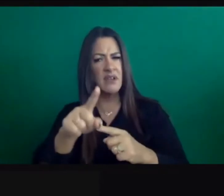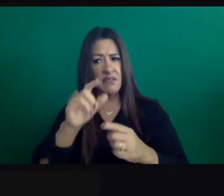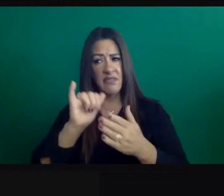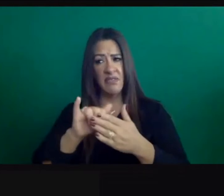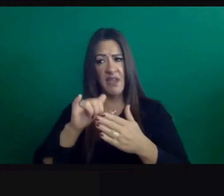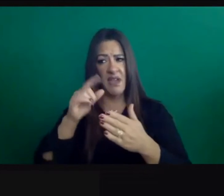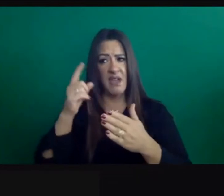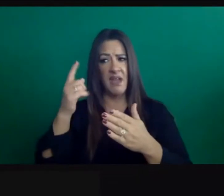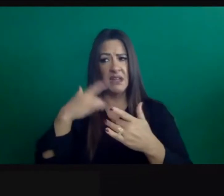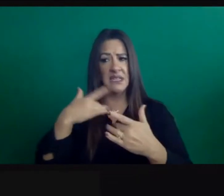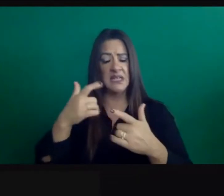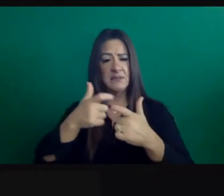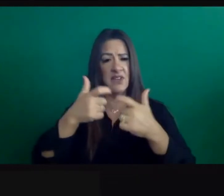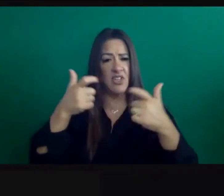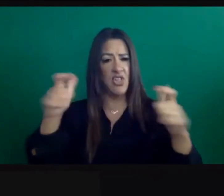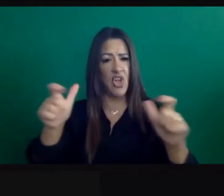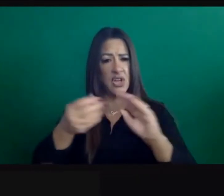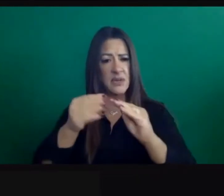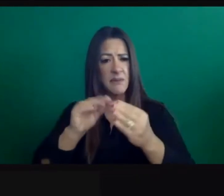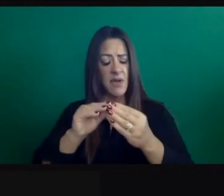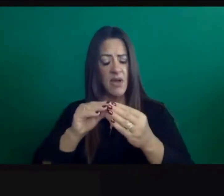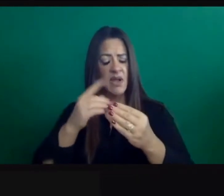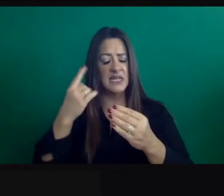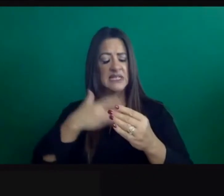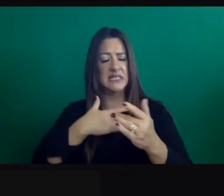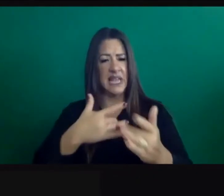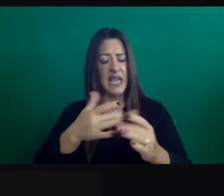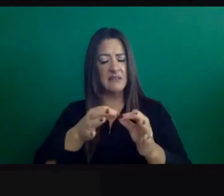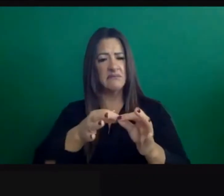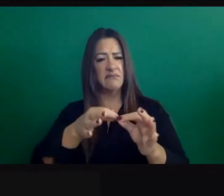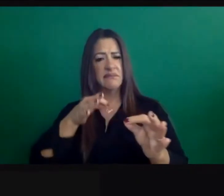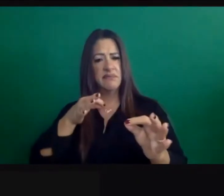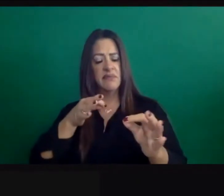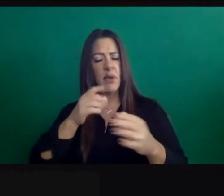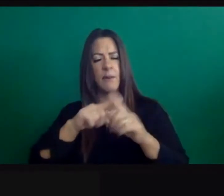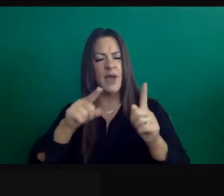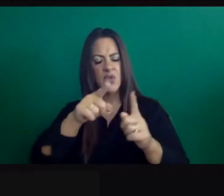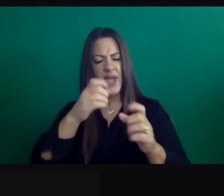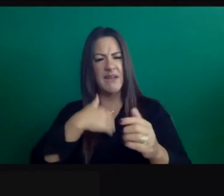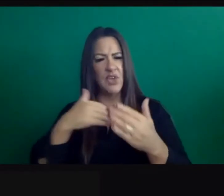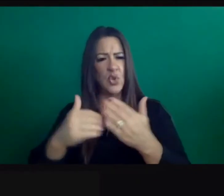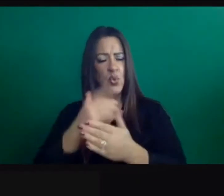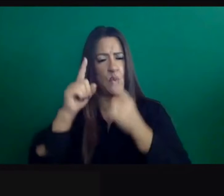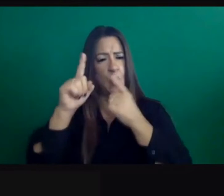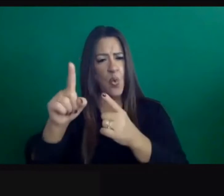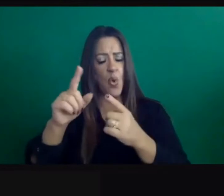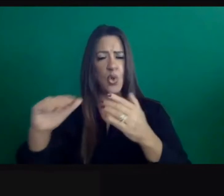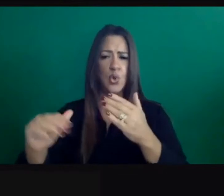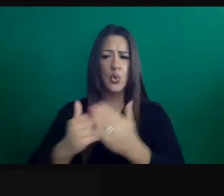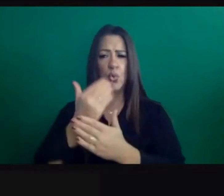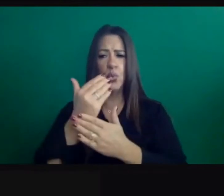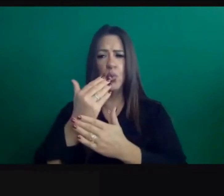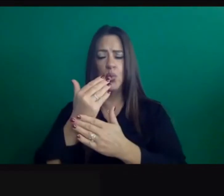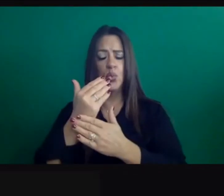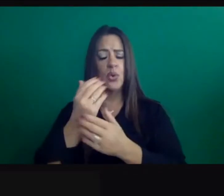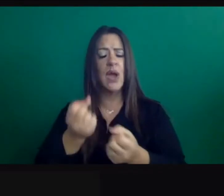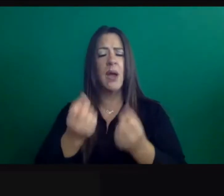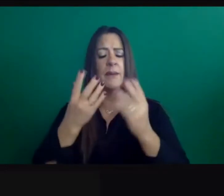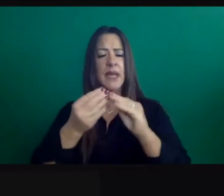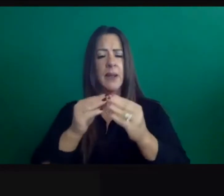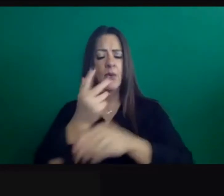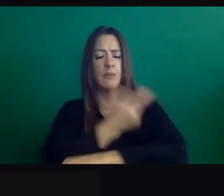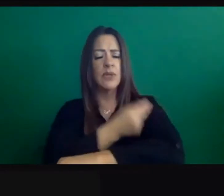delay in reporting this information to the state? And does the state have a new goal for how many daily doses they would like to see administered across the state?